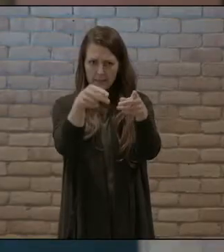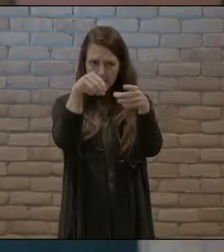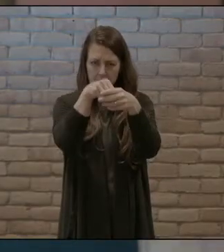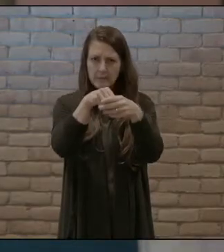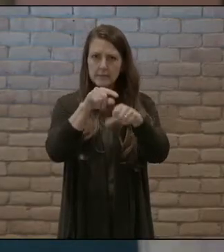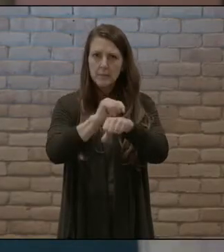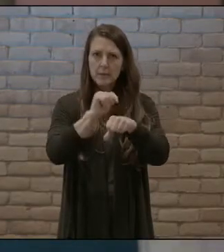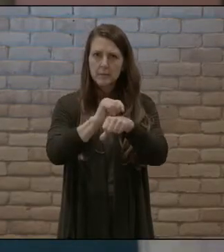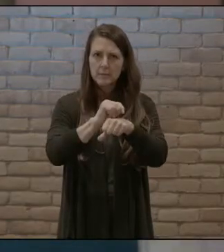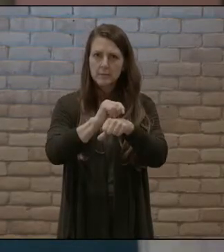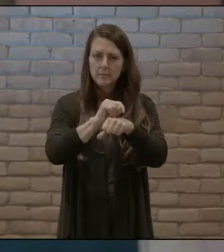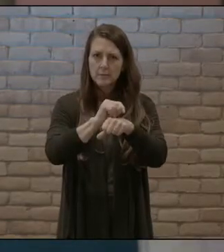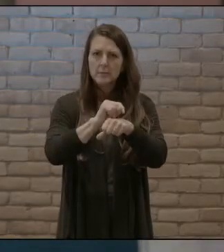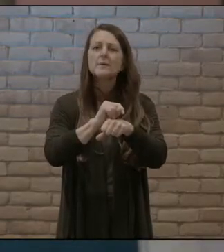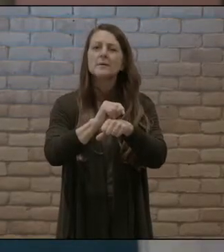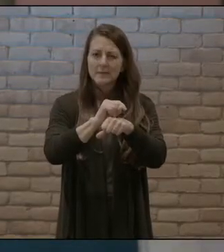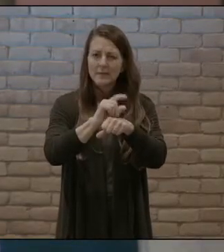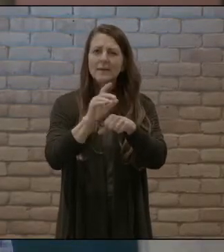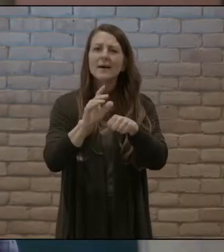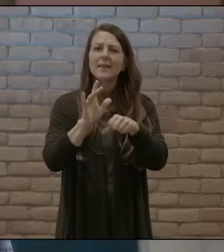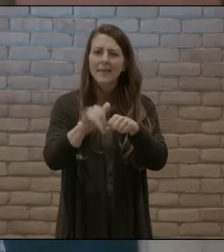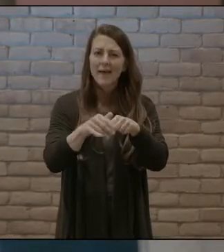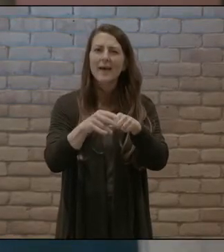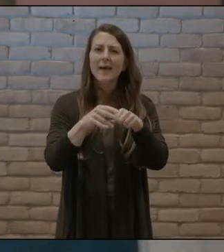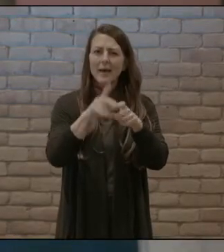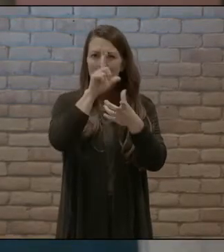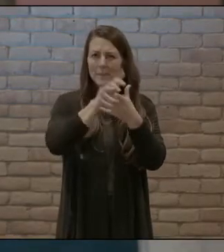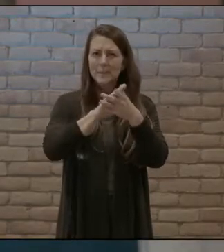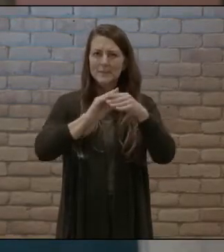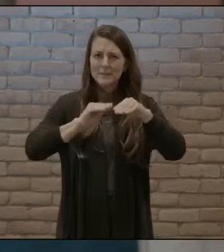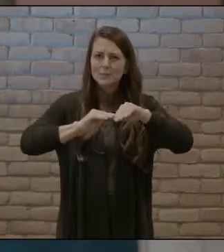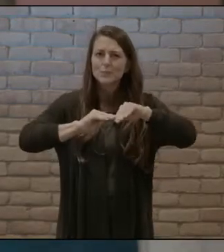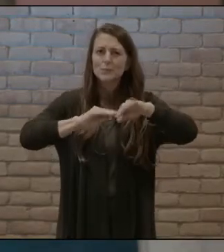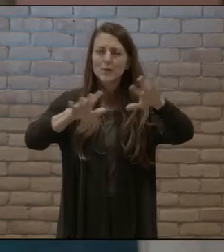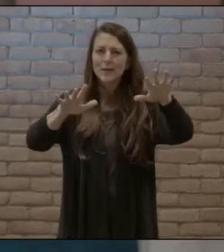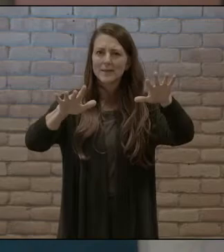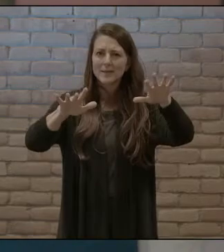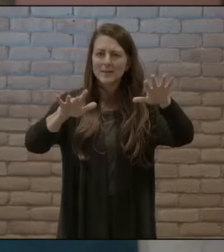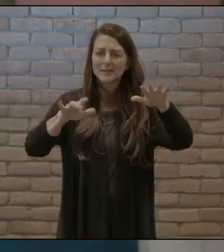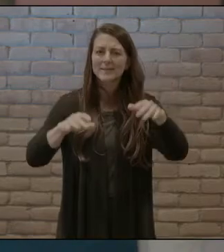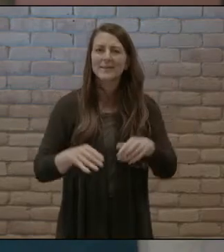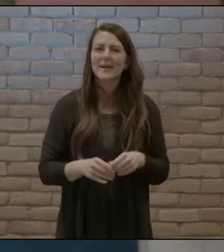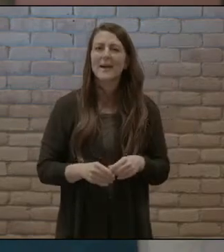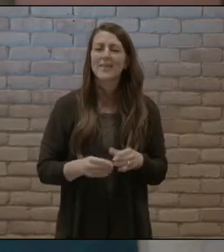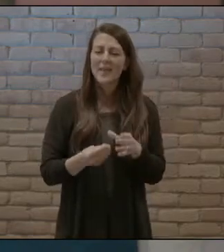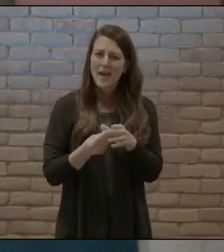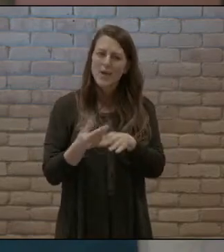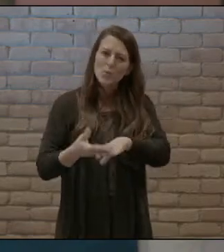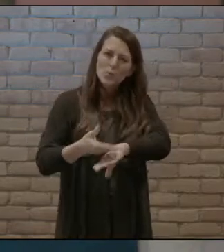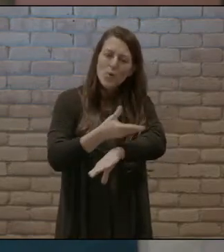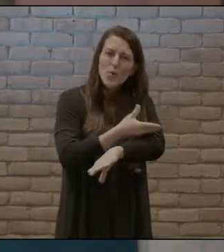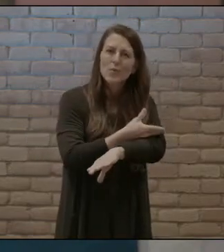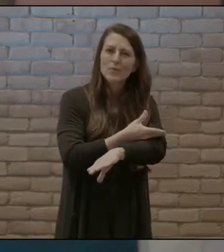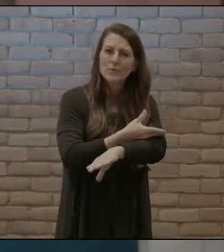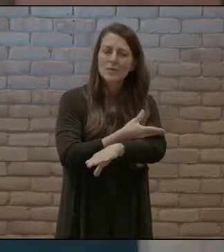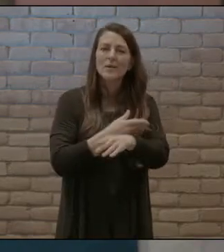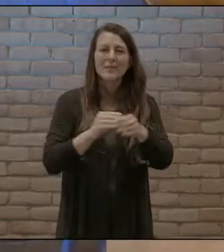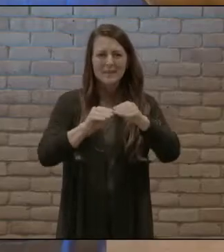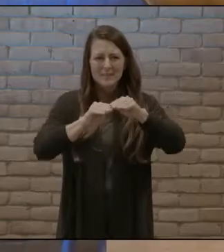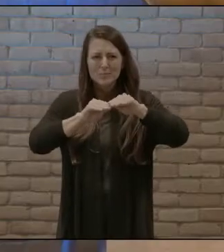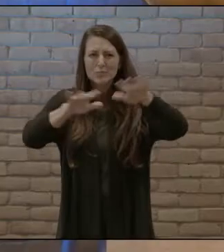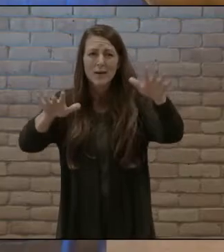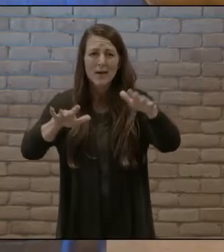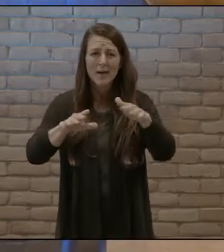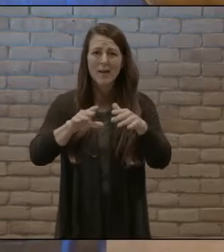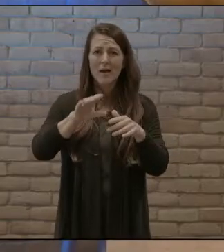spread. And a movement of growth began. The spread of Judaism. How does that